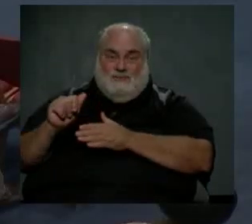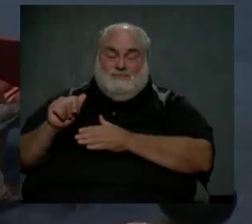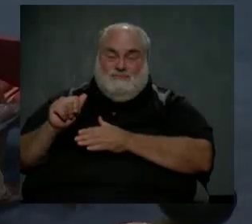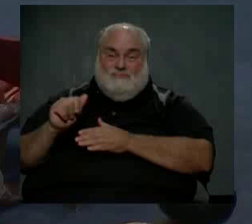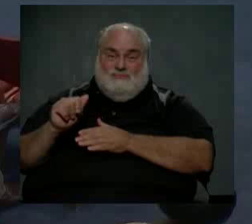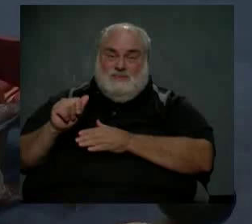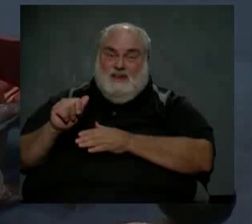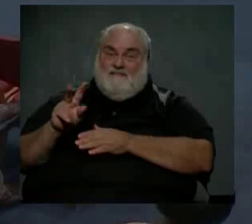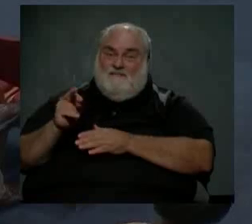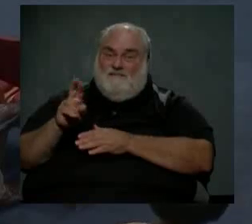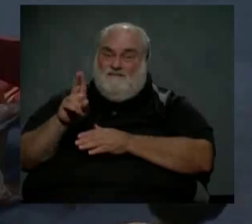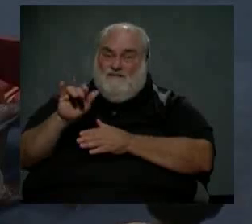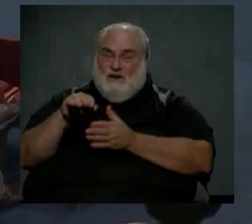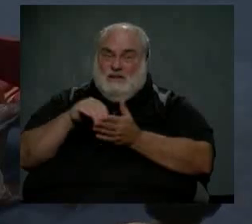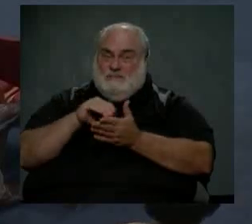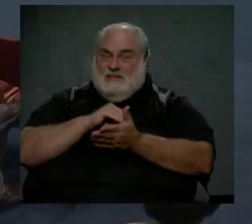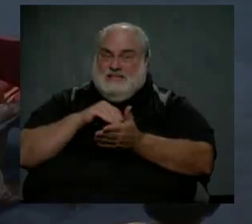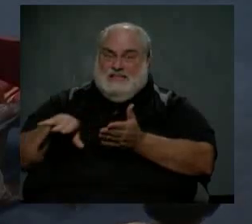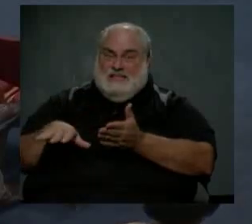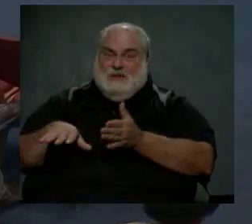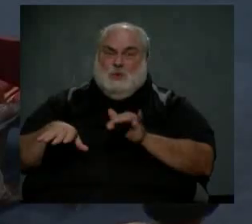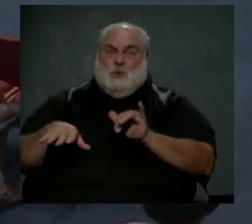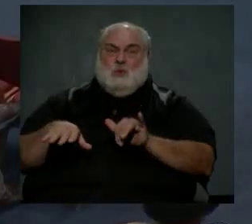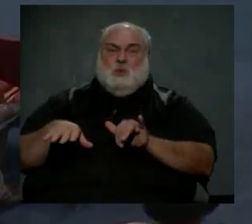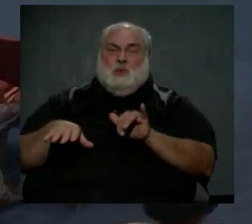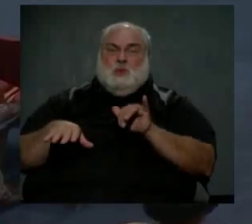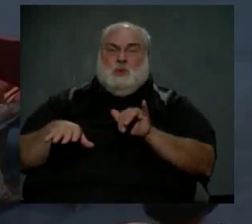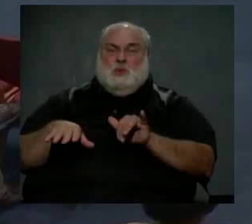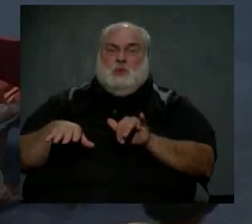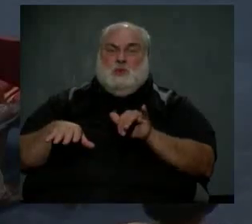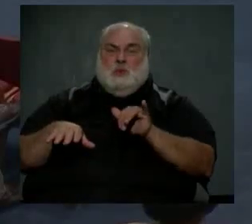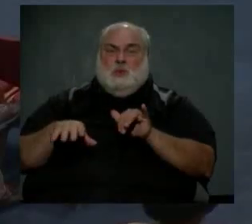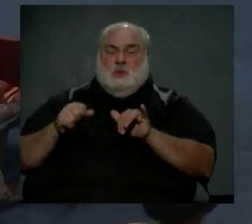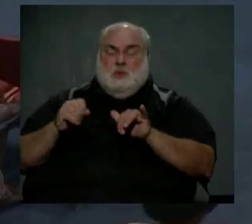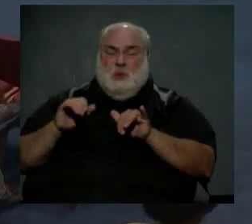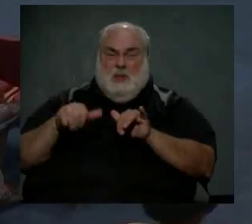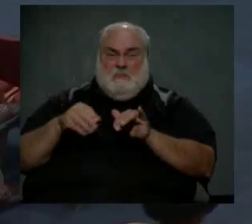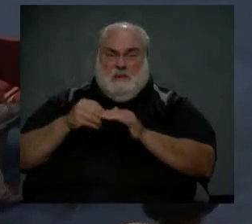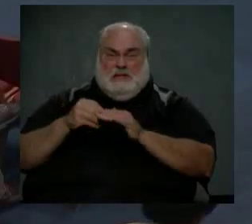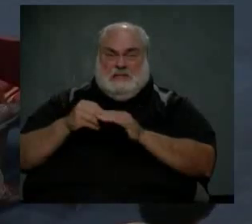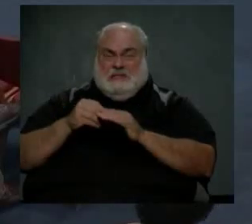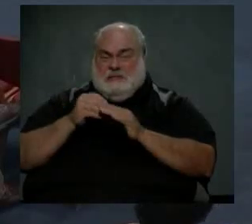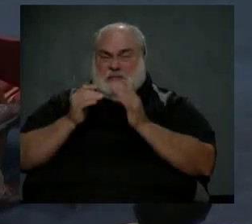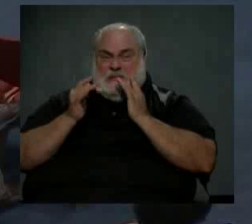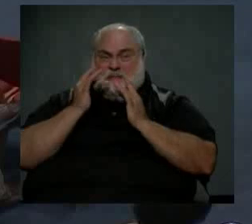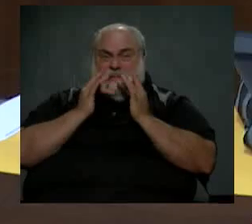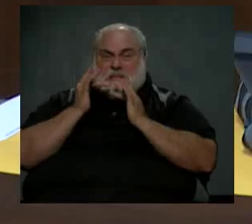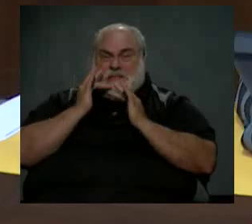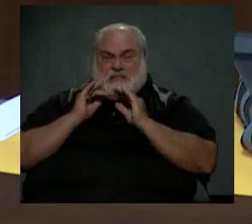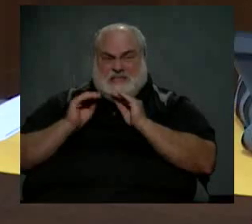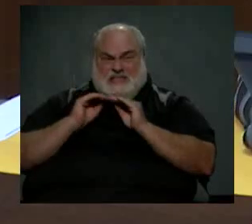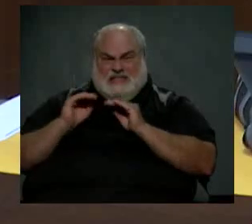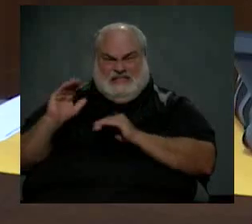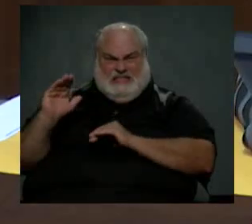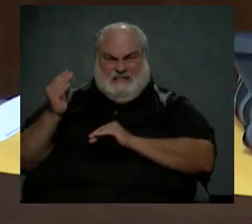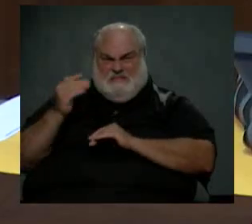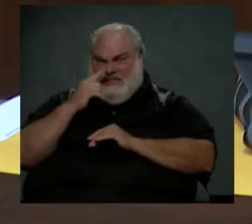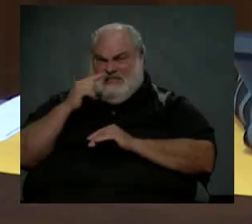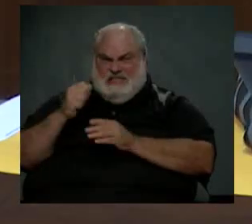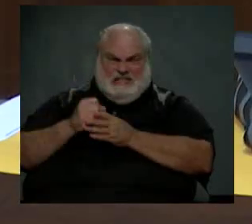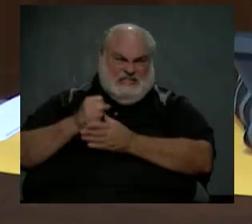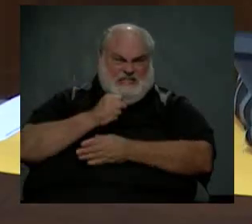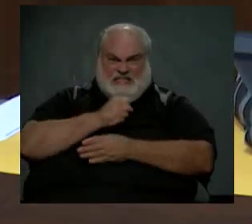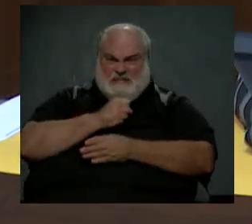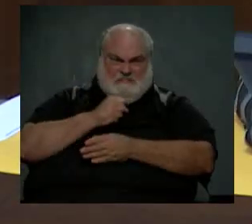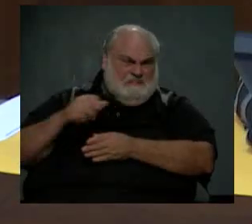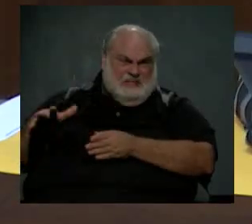They're expensive. So this rolled over, I guess, and so we have to have it fixed. That just seemed like